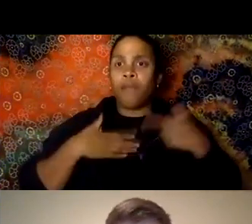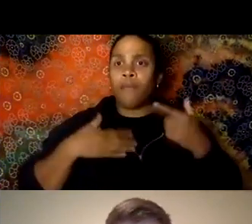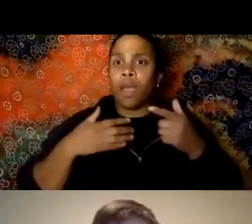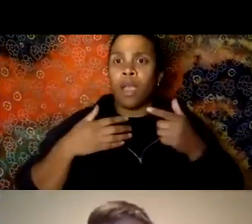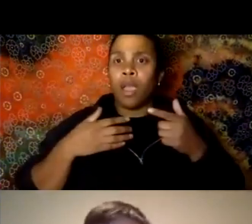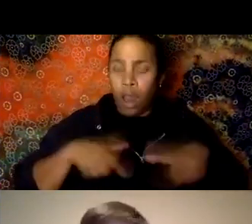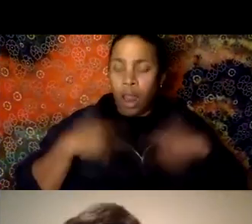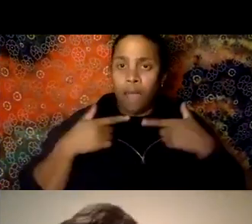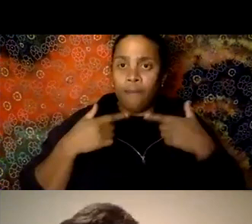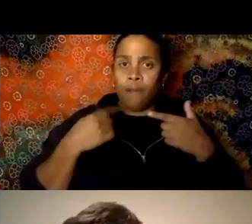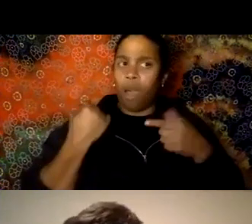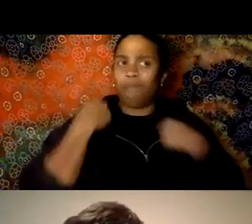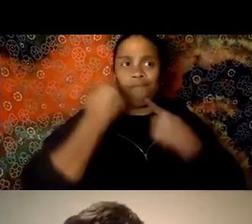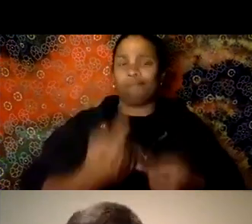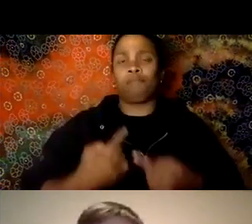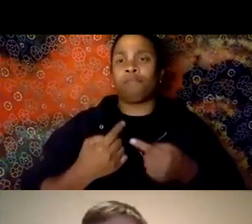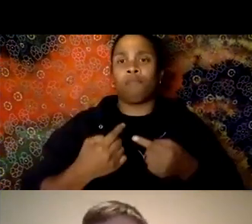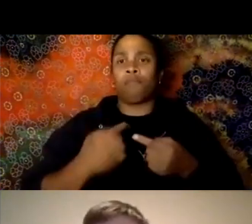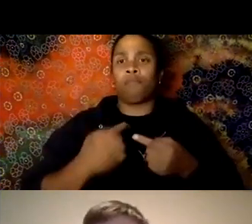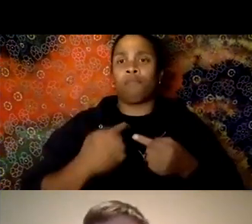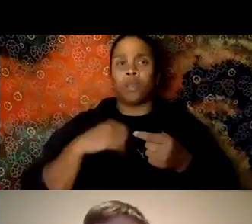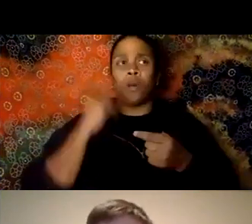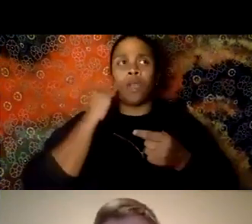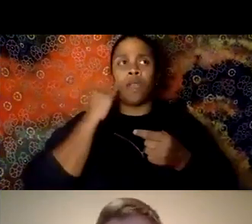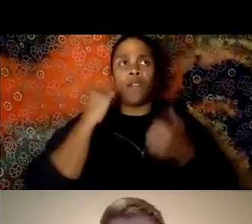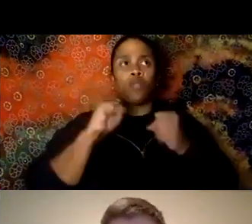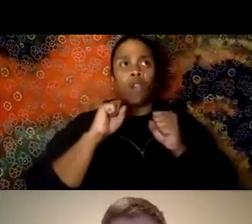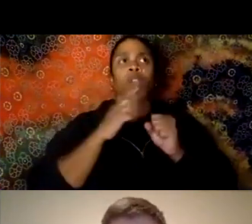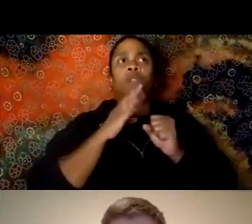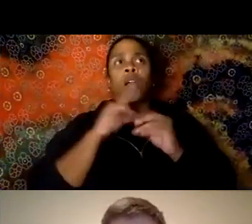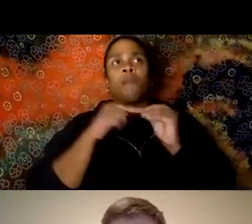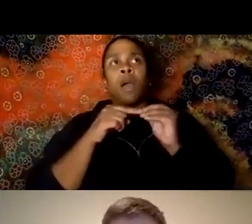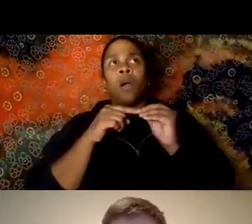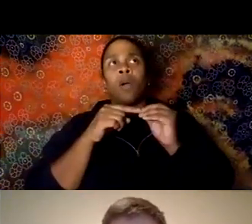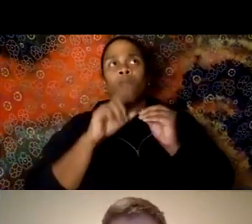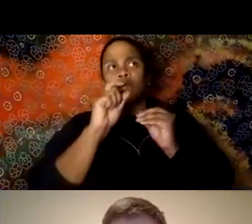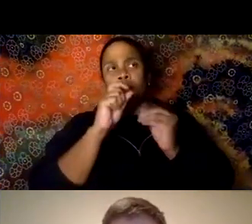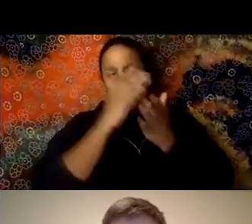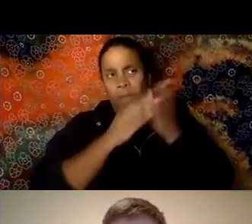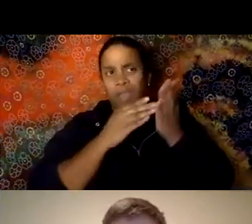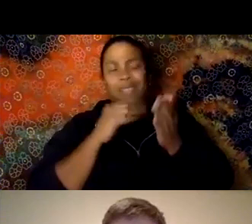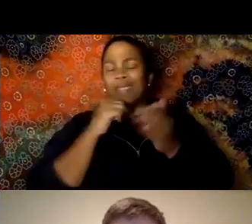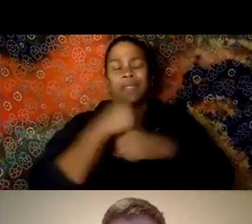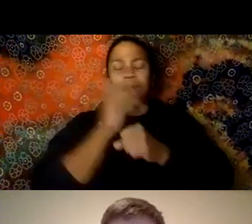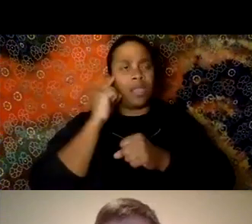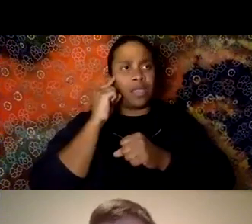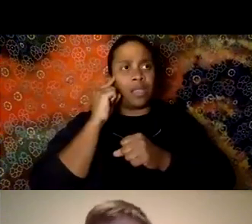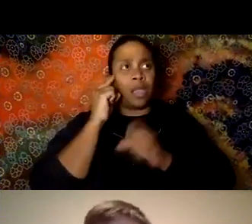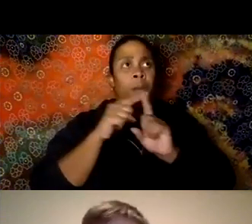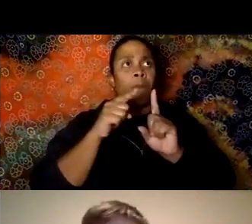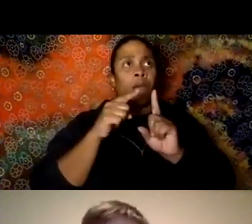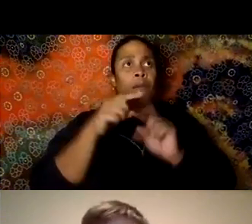trying to like talk about a little piece of it out of context, doesn't seem to make any sense. In context, I don't know, it makes sense.